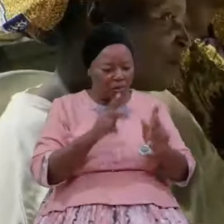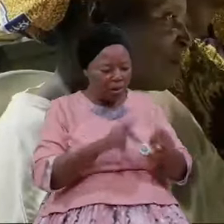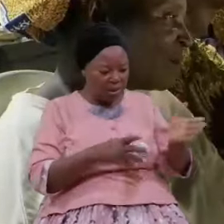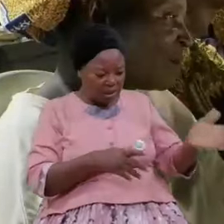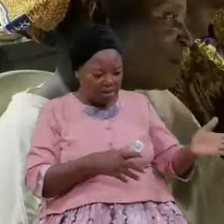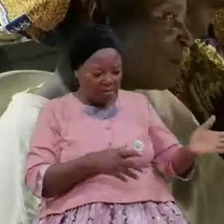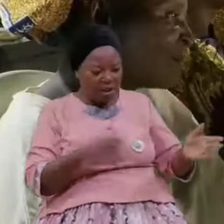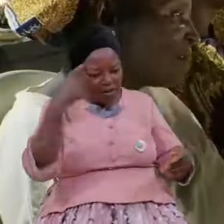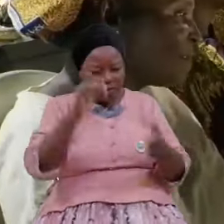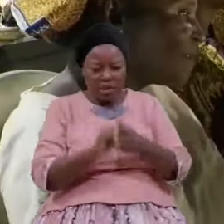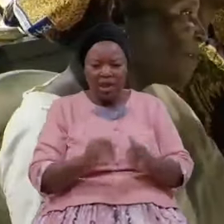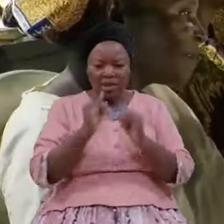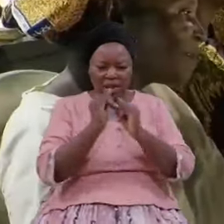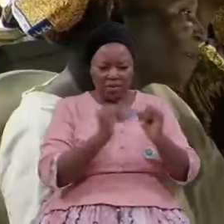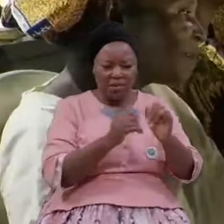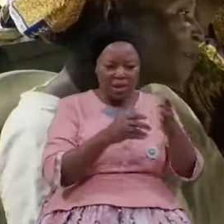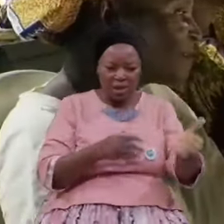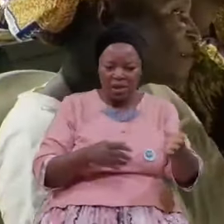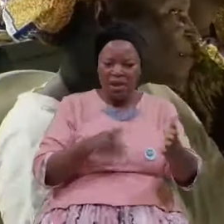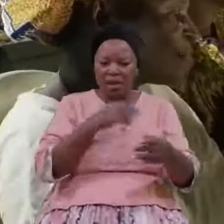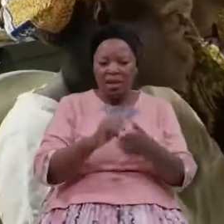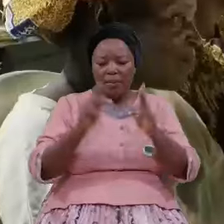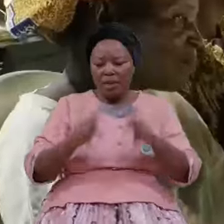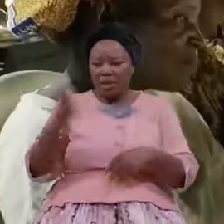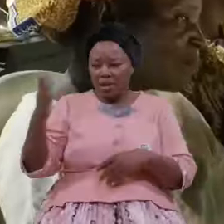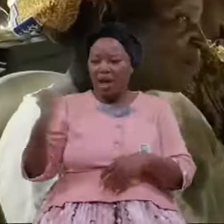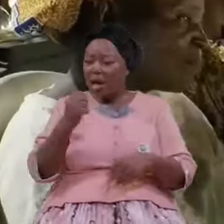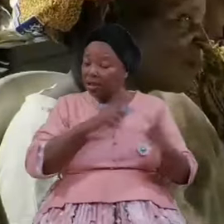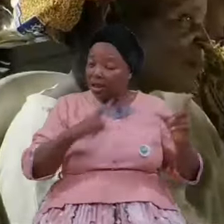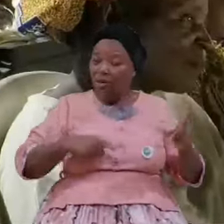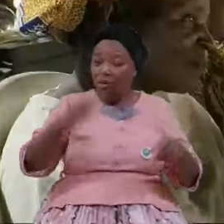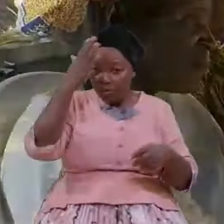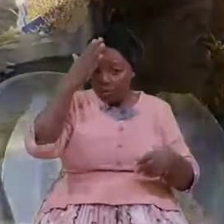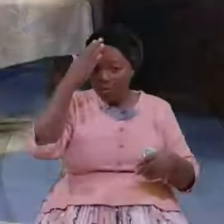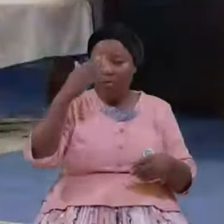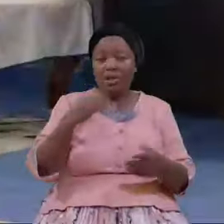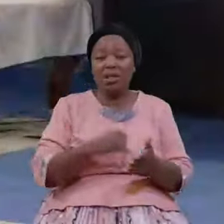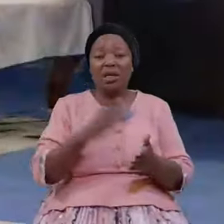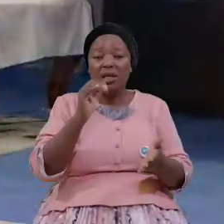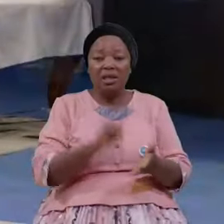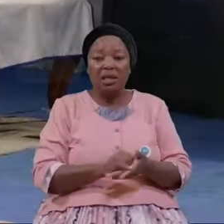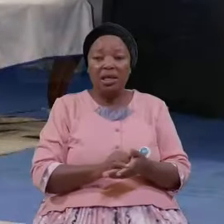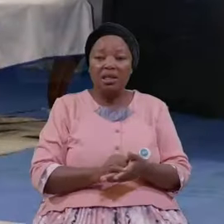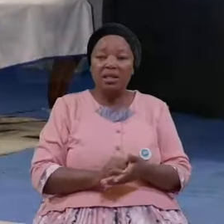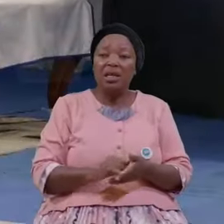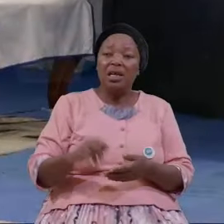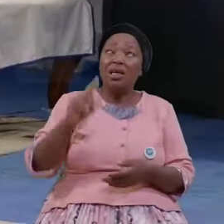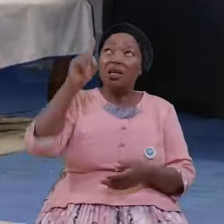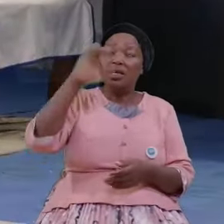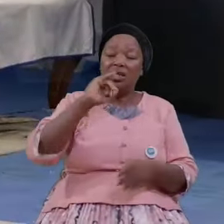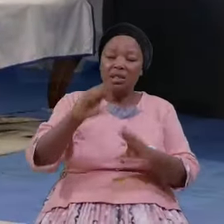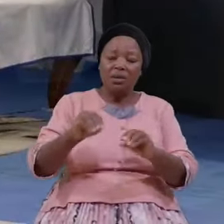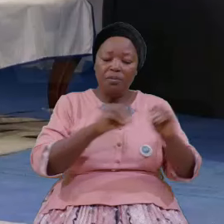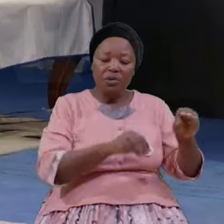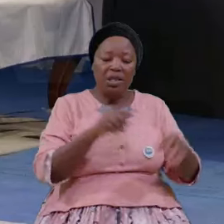that person there. And the Lord, knowing that he's laying down his life,